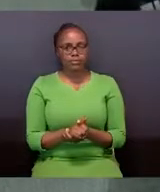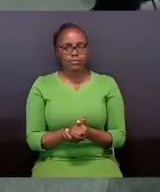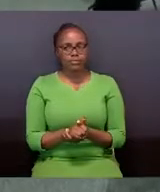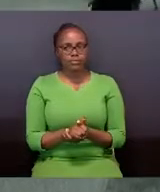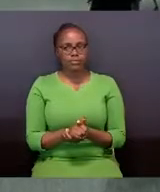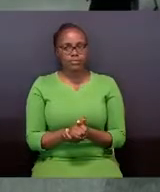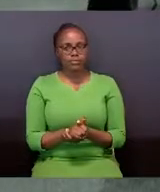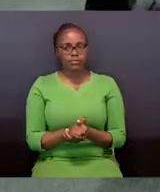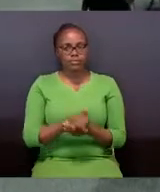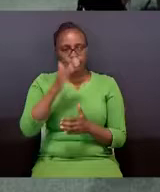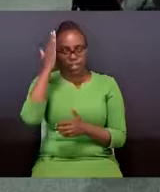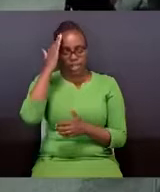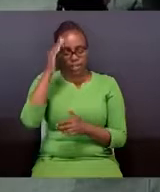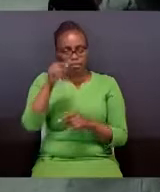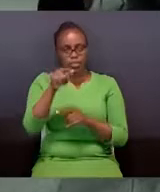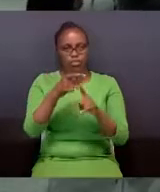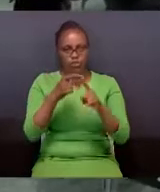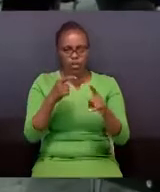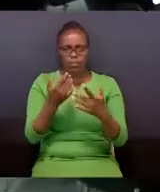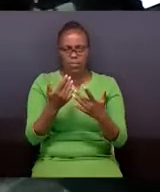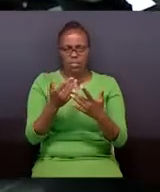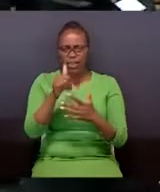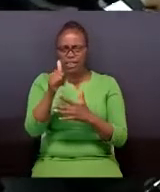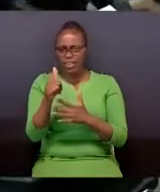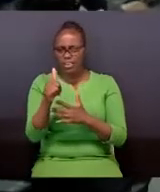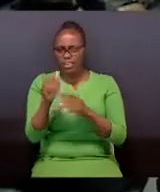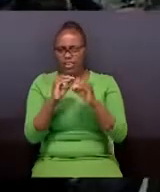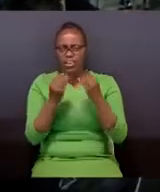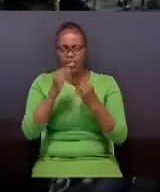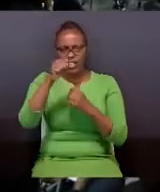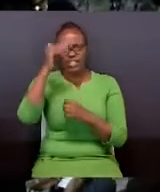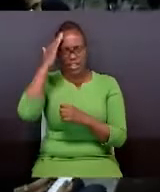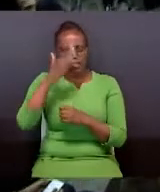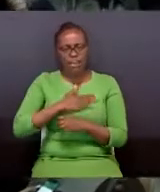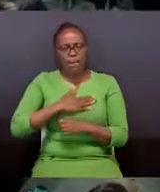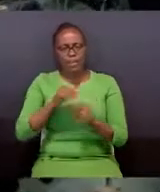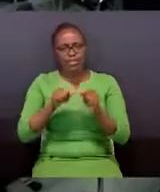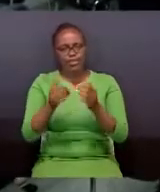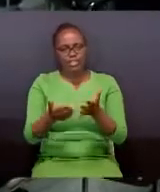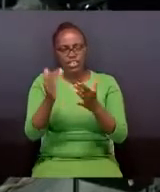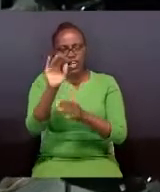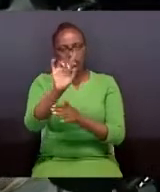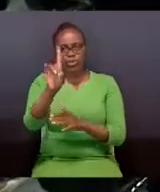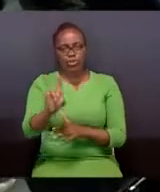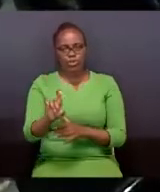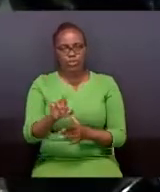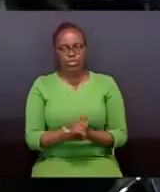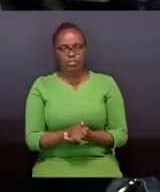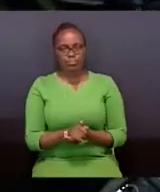Oh, I remember you also from your dance moves earlier. Yes, I do. Please go ahead.